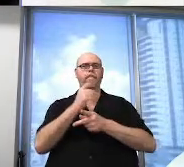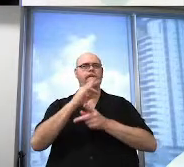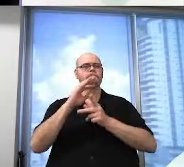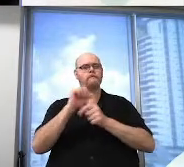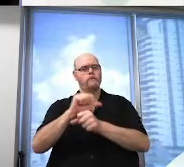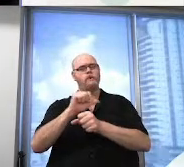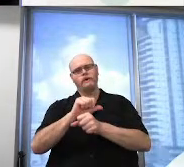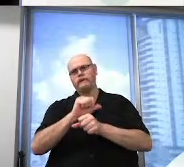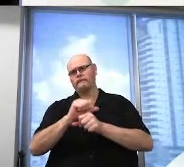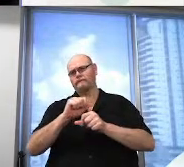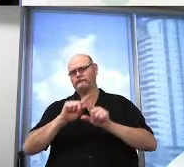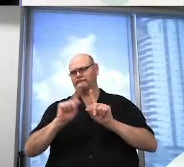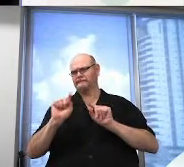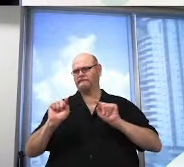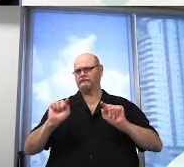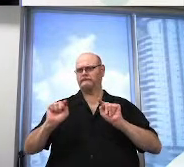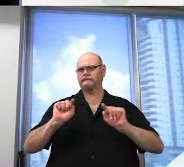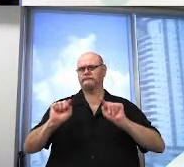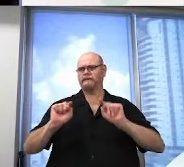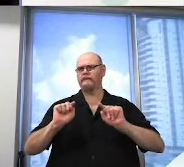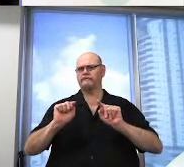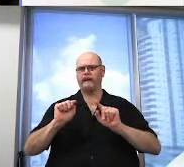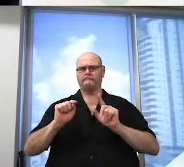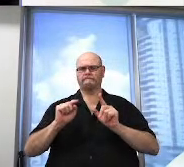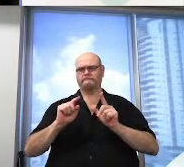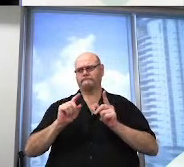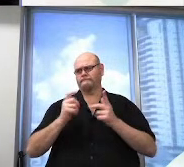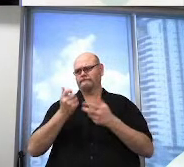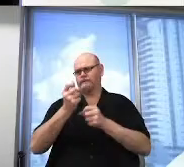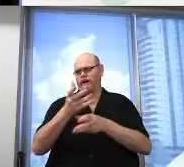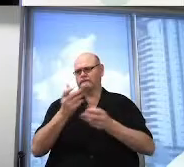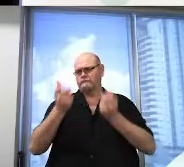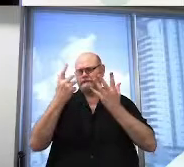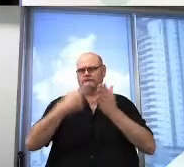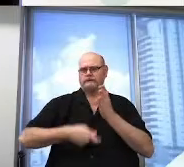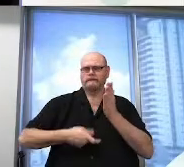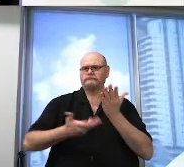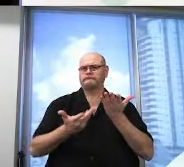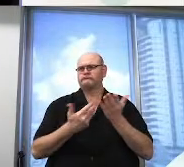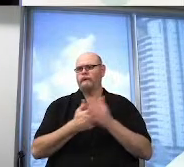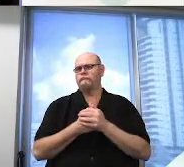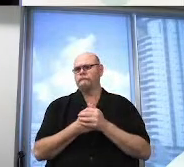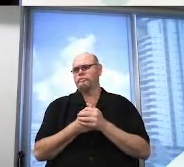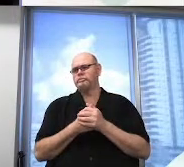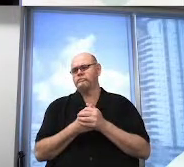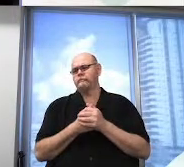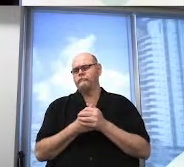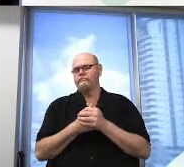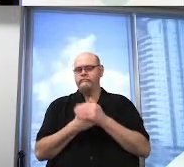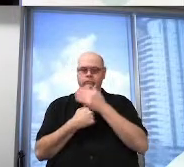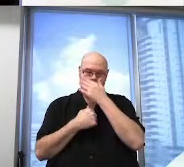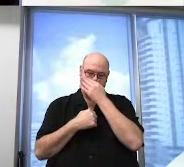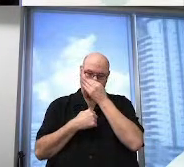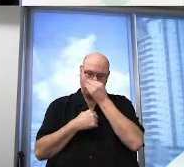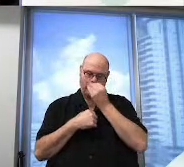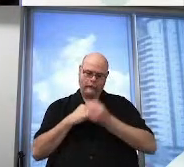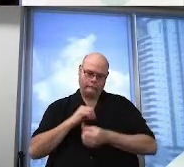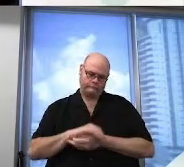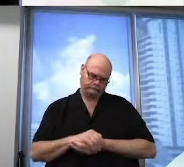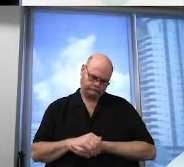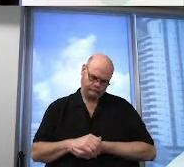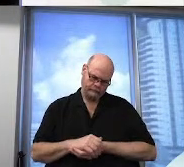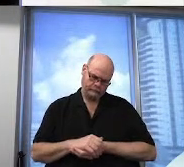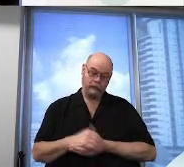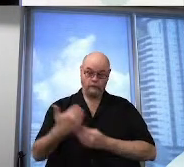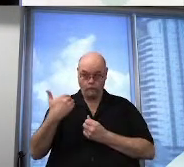of work that are driving the major costs associated with it. So I think it comes down to if we